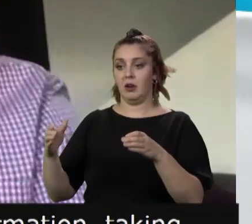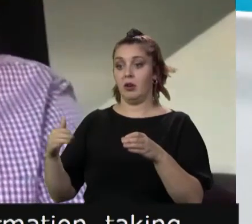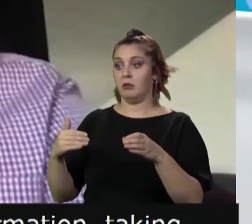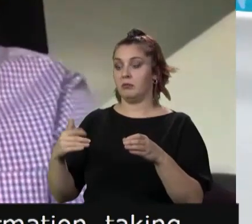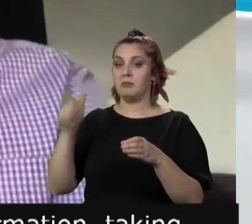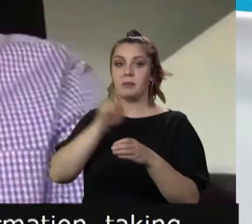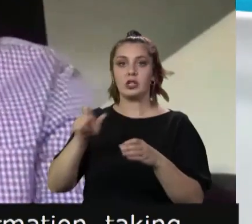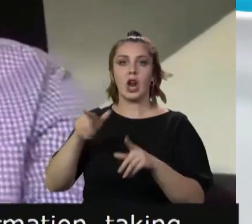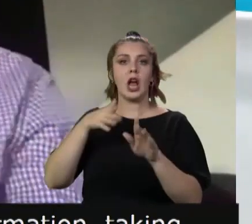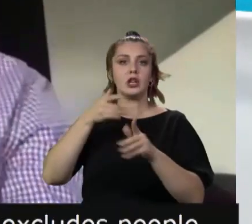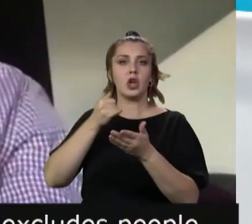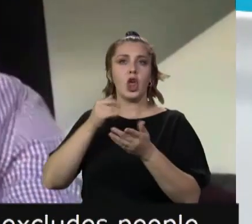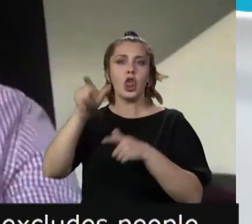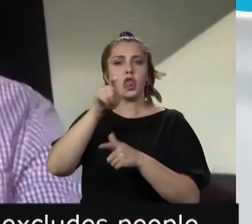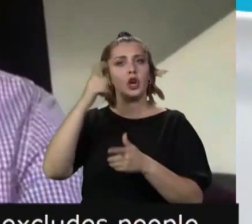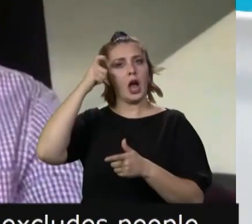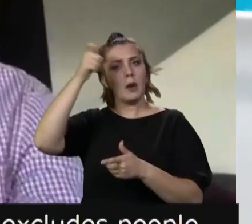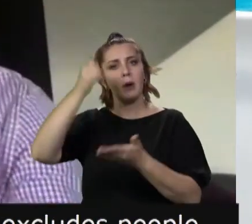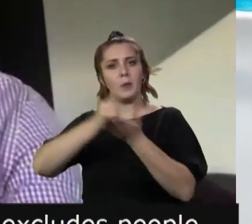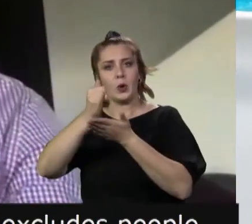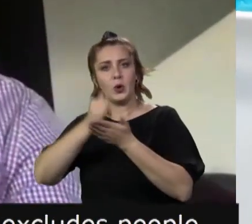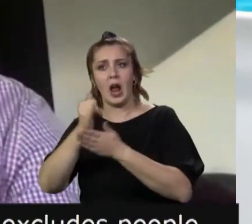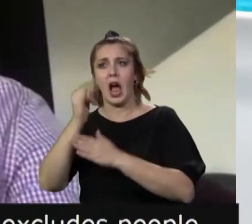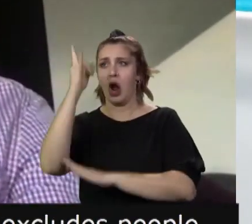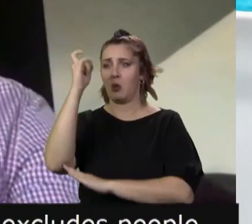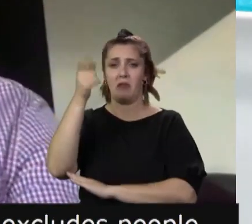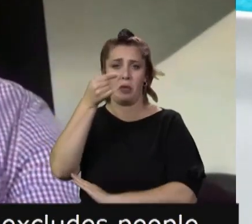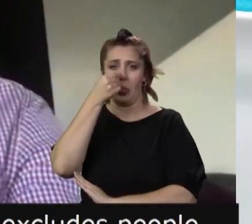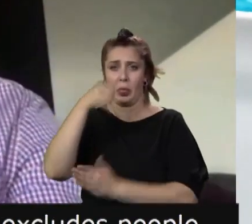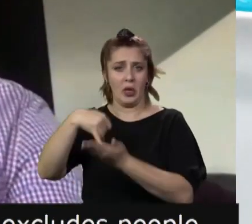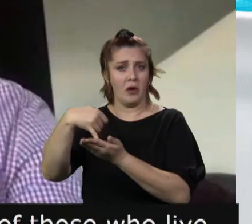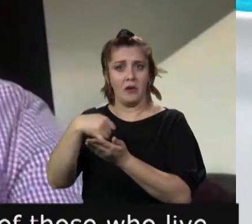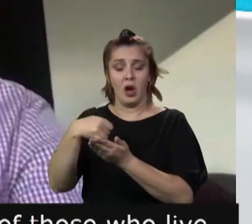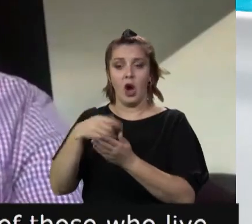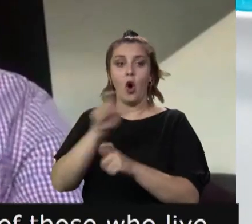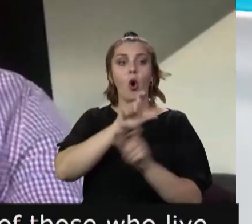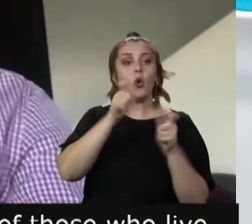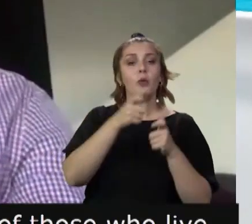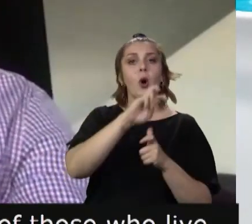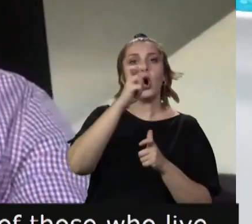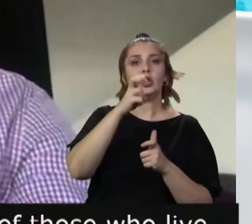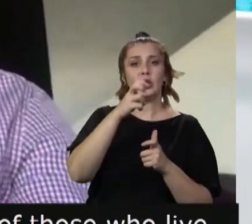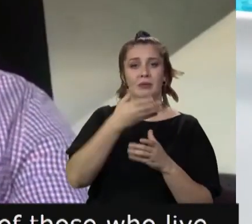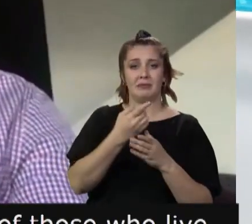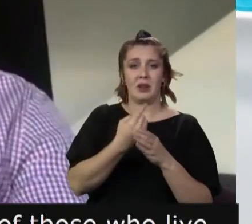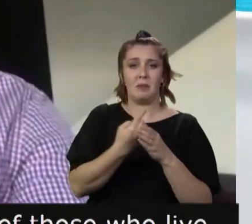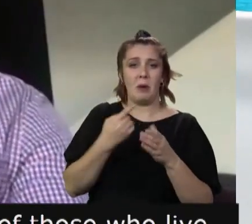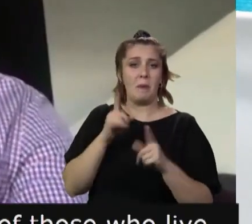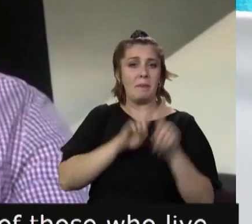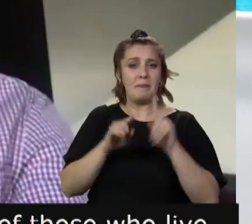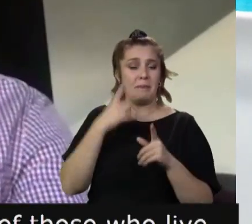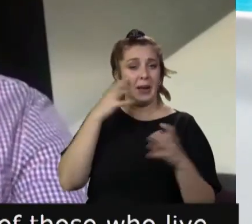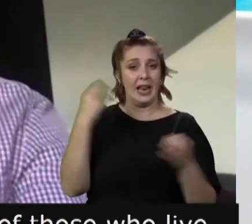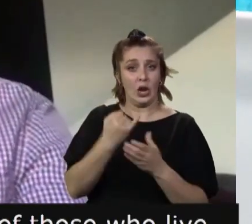elderly, immigrants, and all of those who live in rural areas with poor